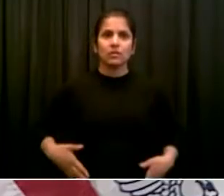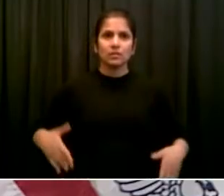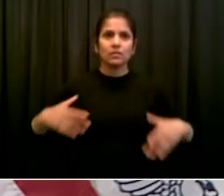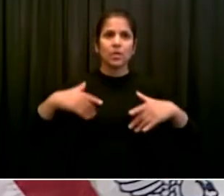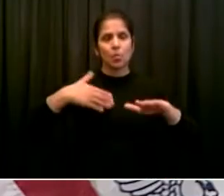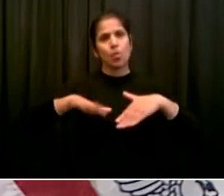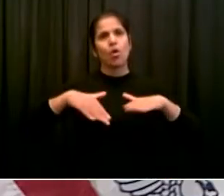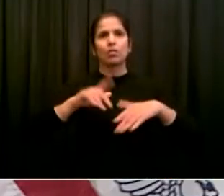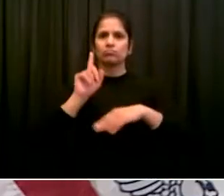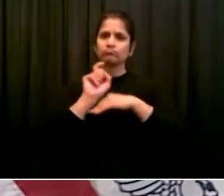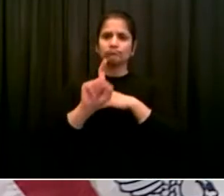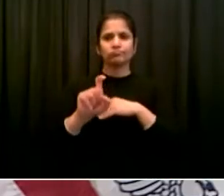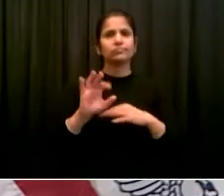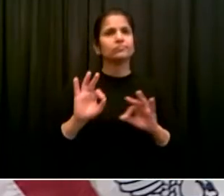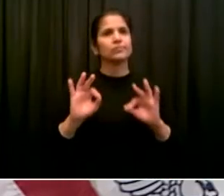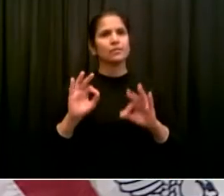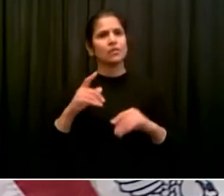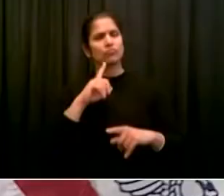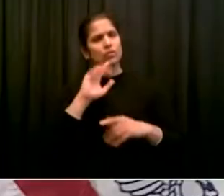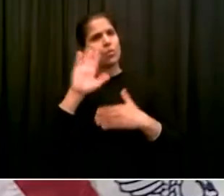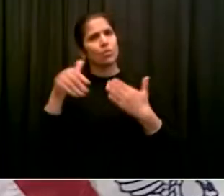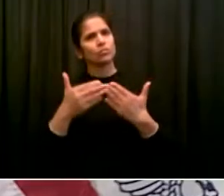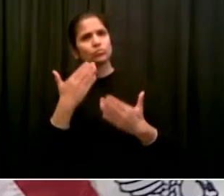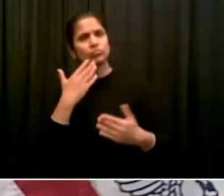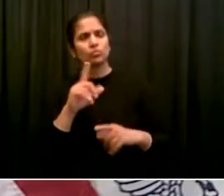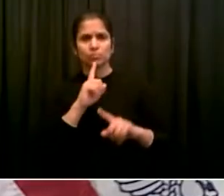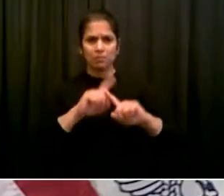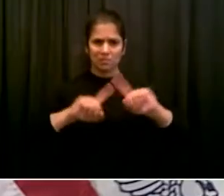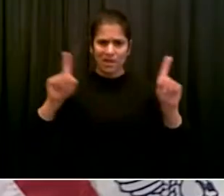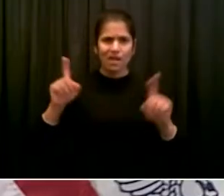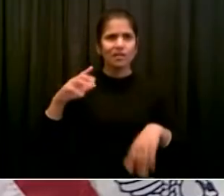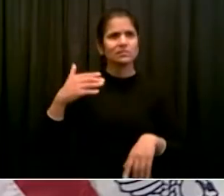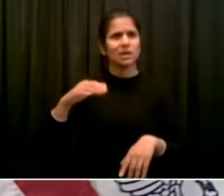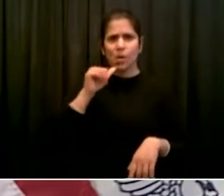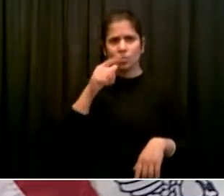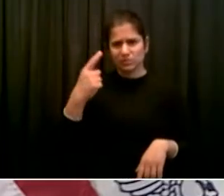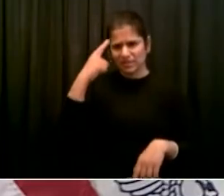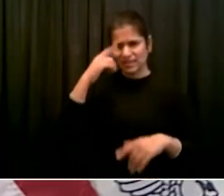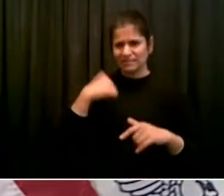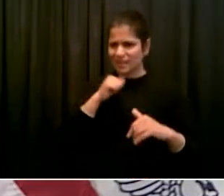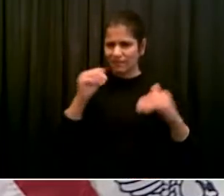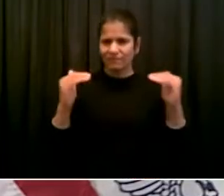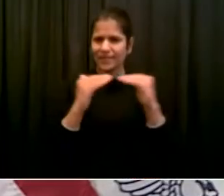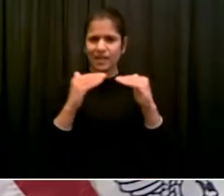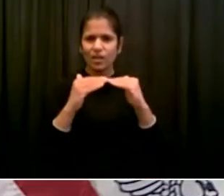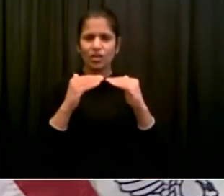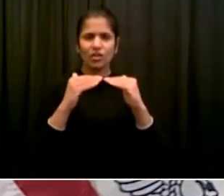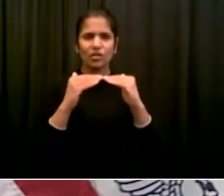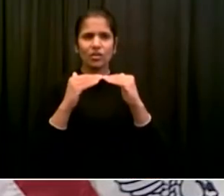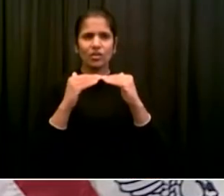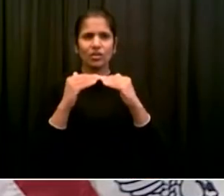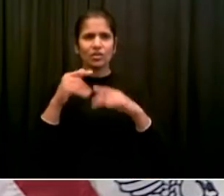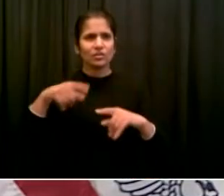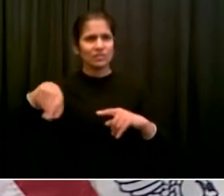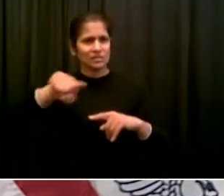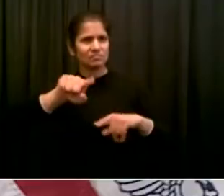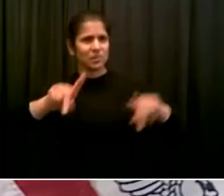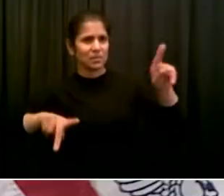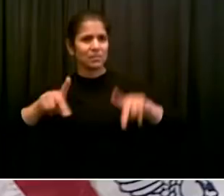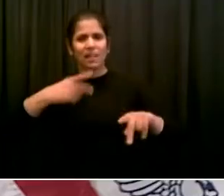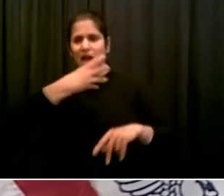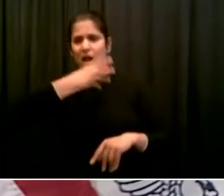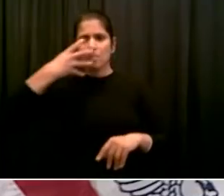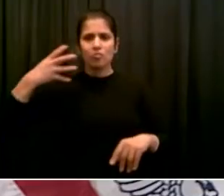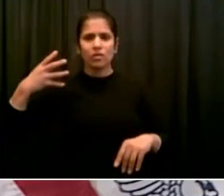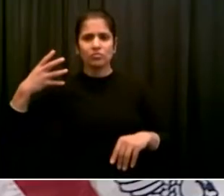true. Yet, I don't think it's fair to these people, these immigrants and these poor